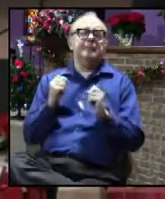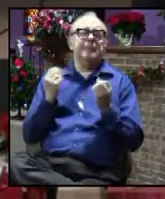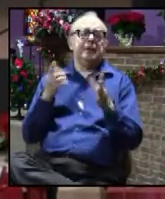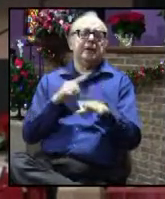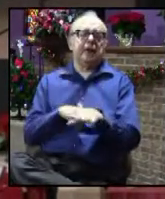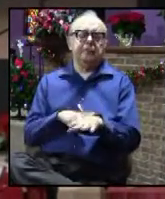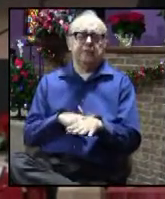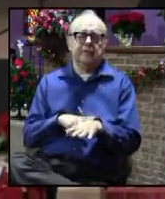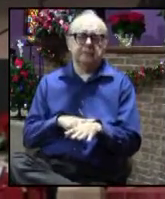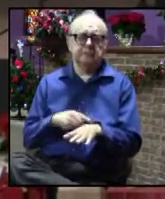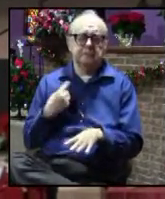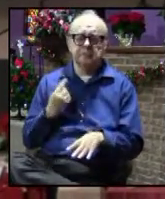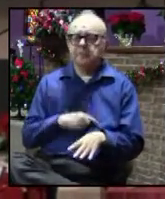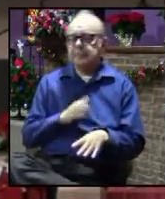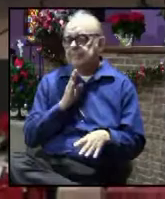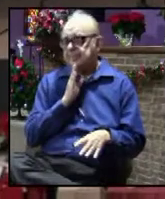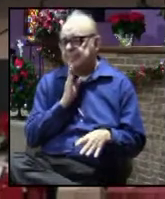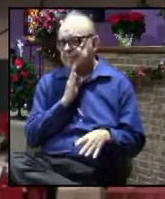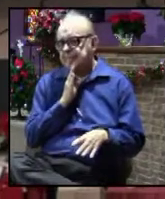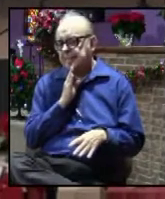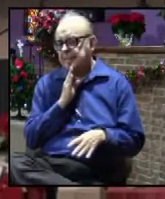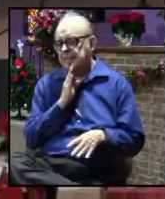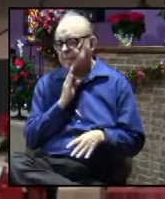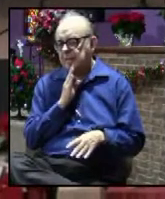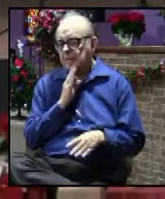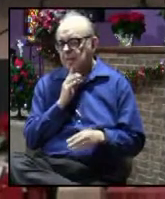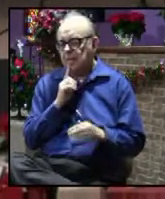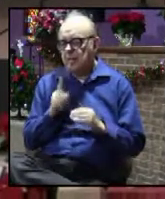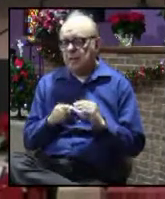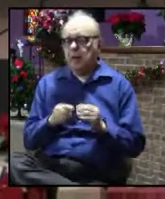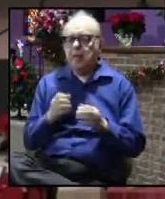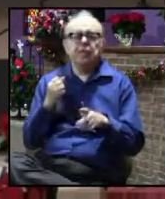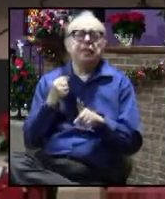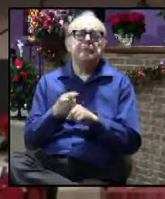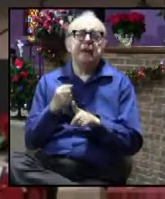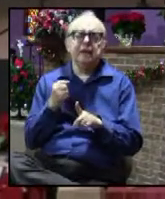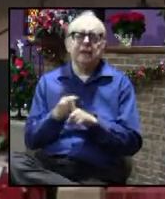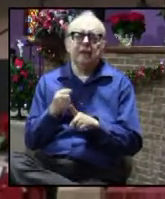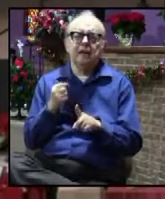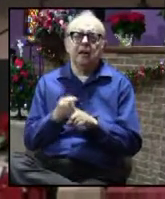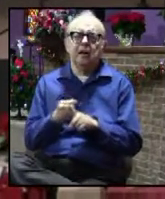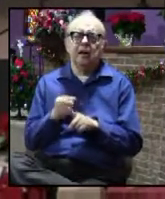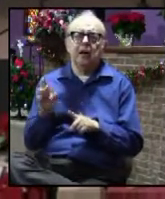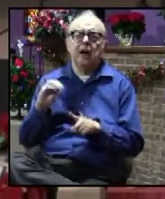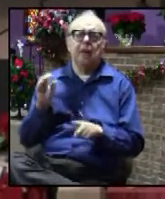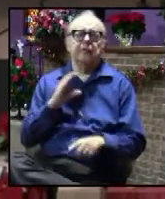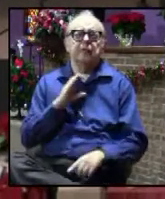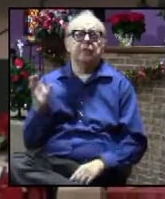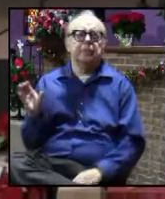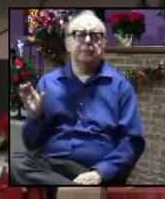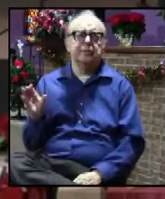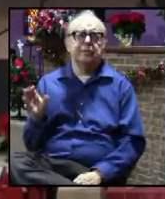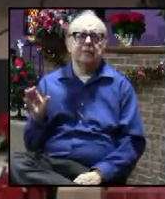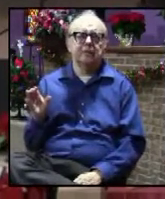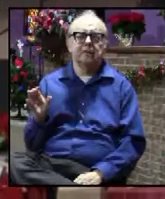times is we're going to talk about the rhythm of Christmas.